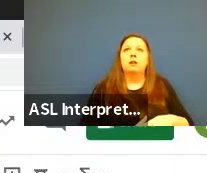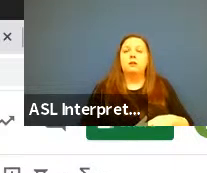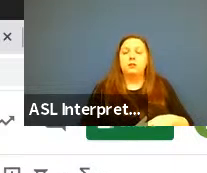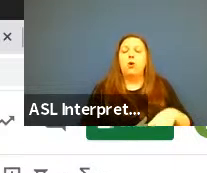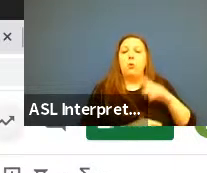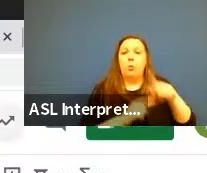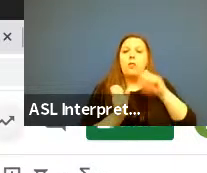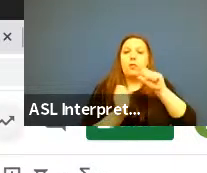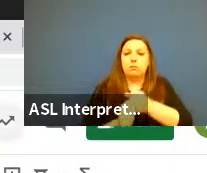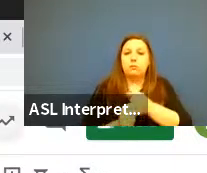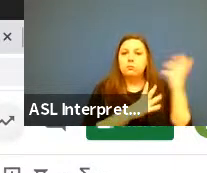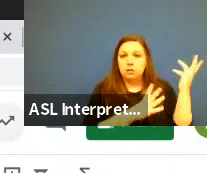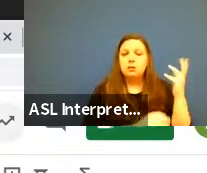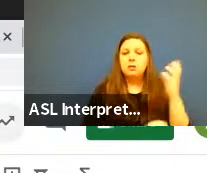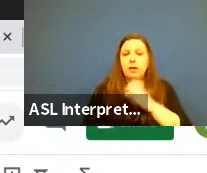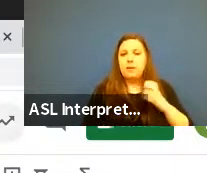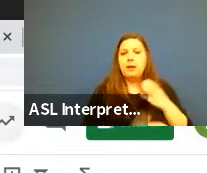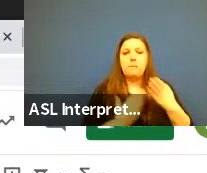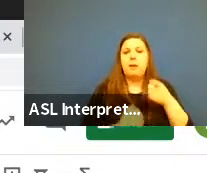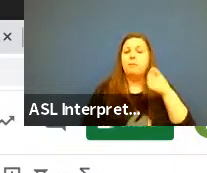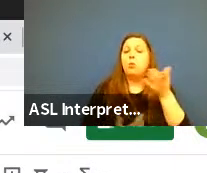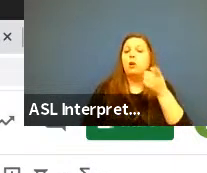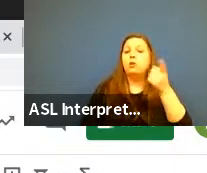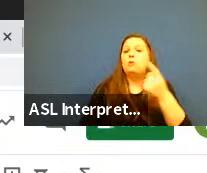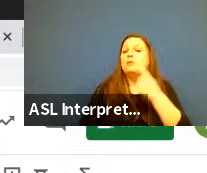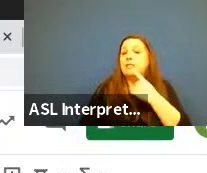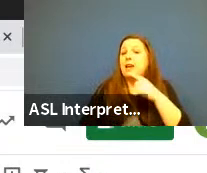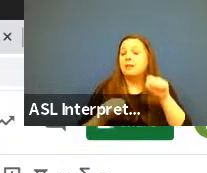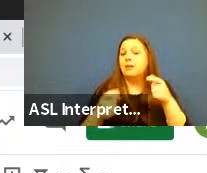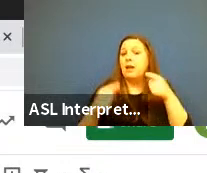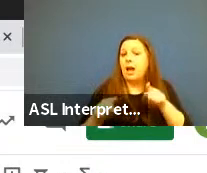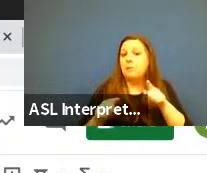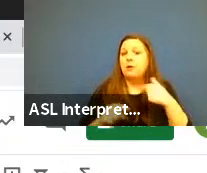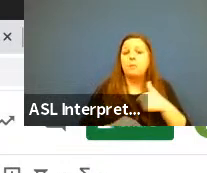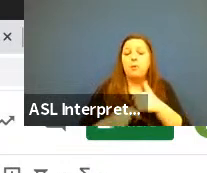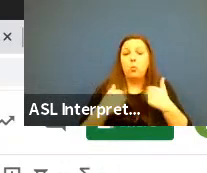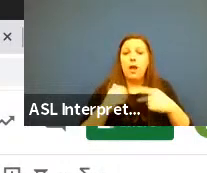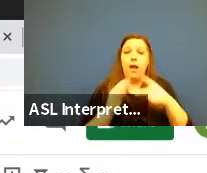a policy on these committees.